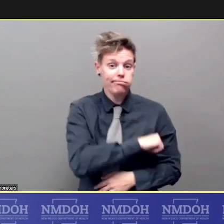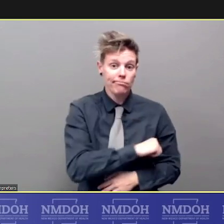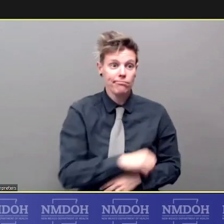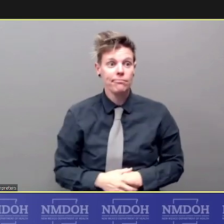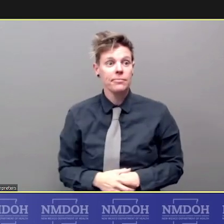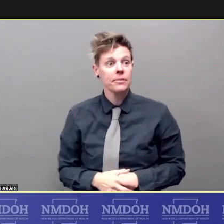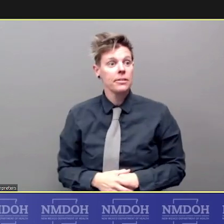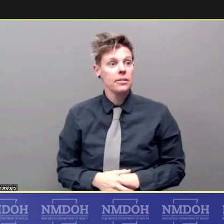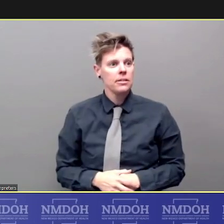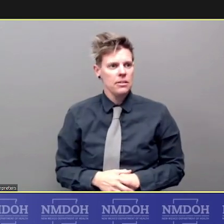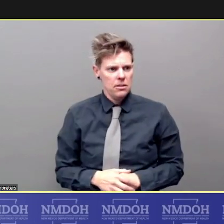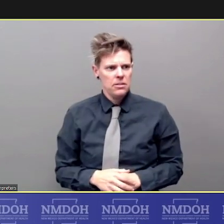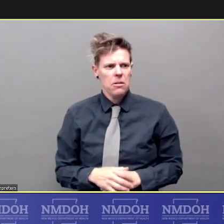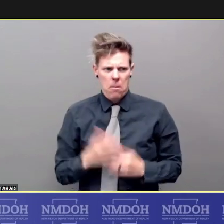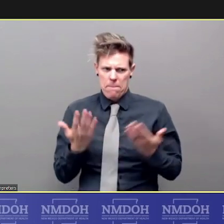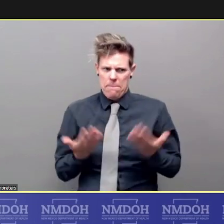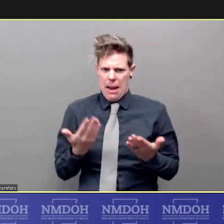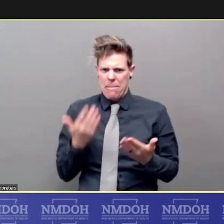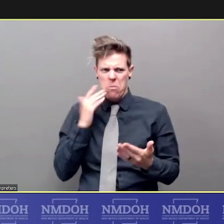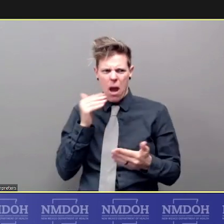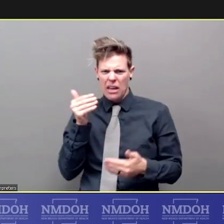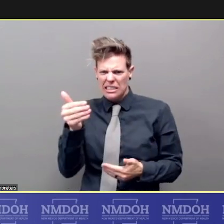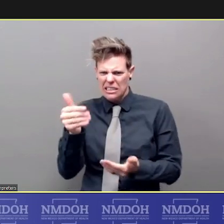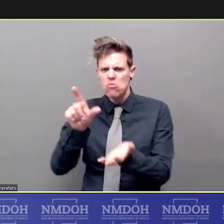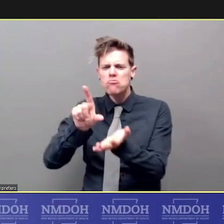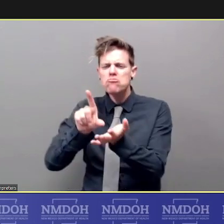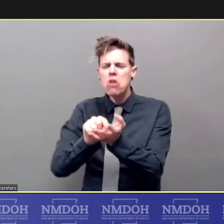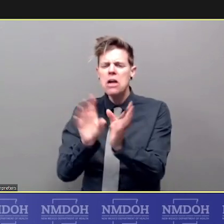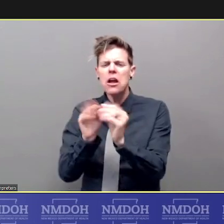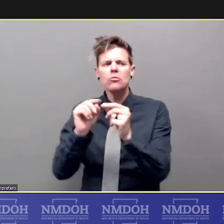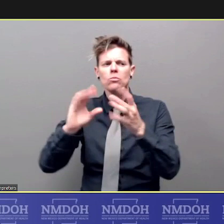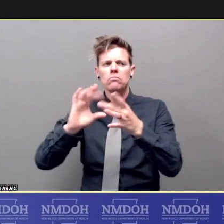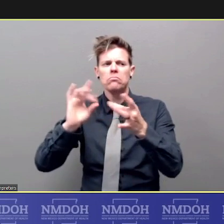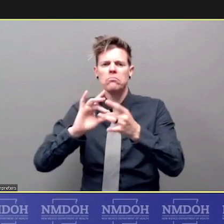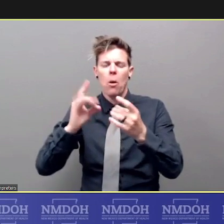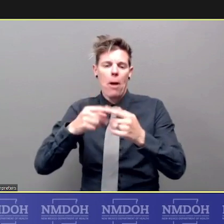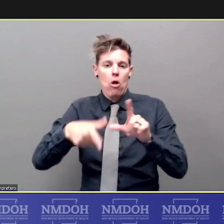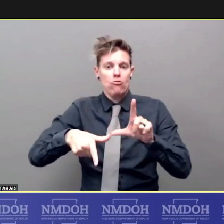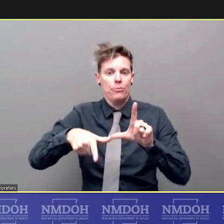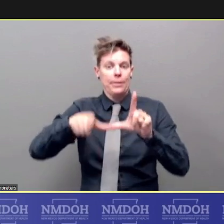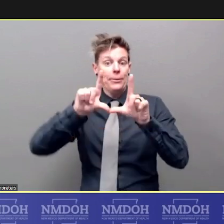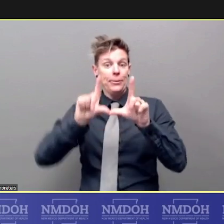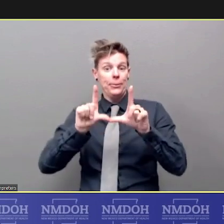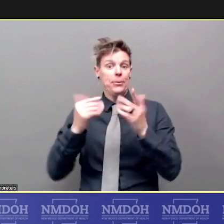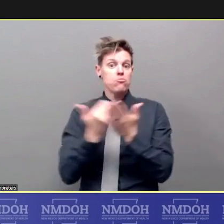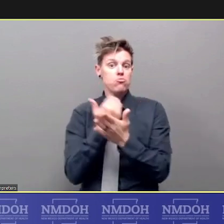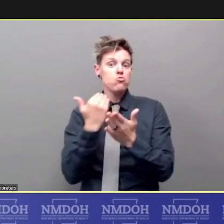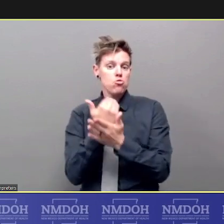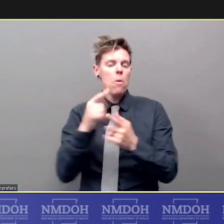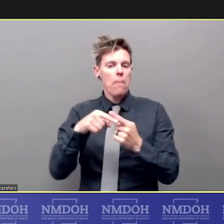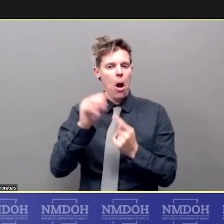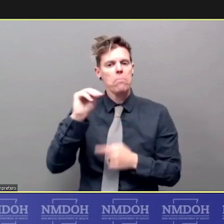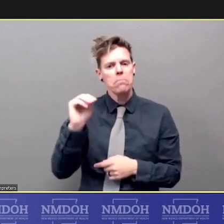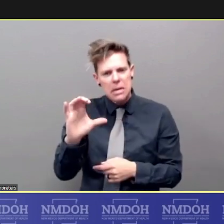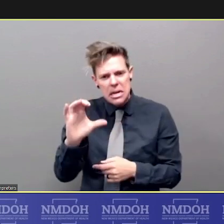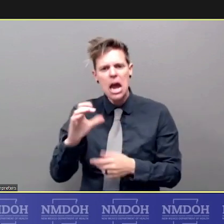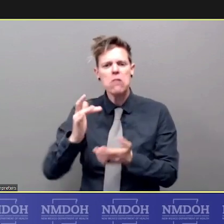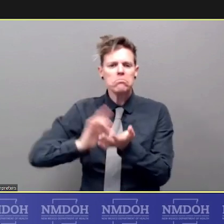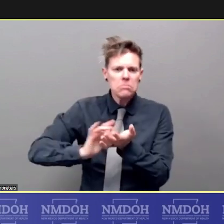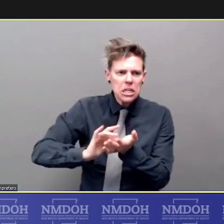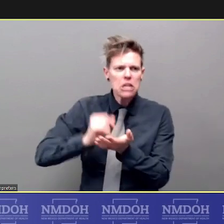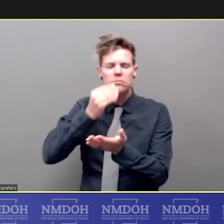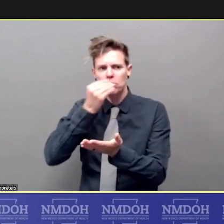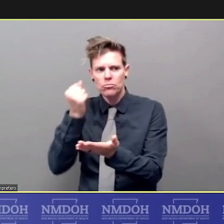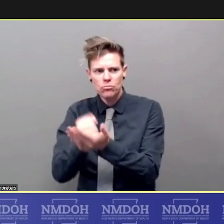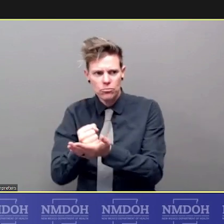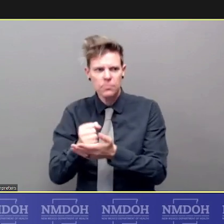when we're closer, but I really appreciate the opportunity to talk about that, Jared, and I thank you for bringing it up. And I did remember the other questions. What are